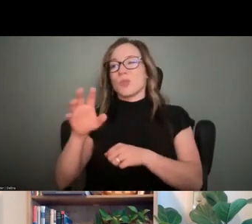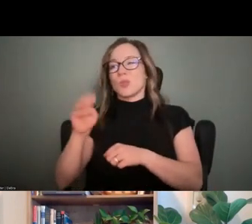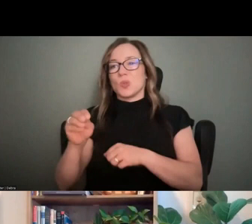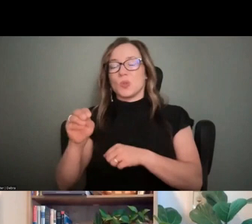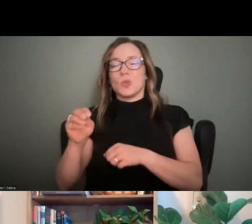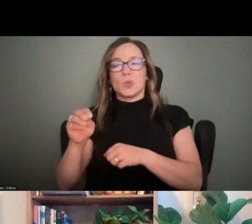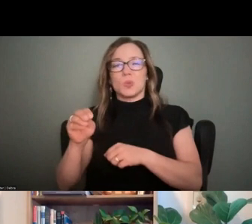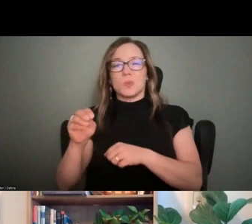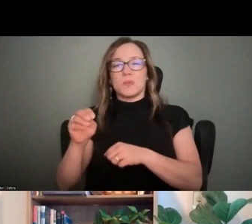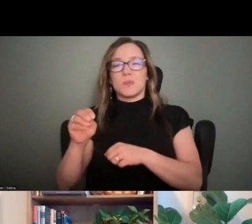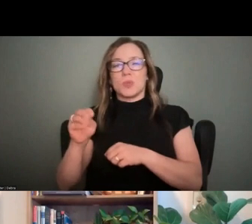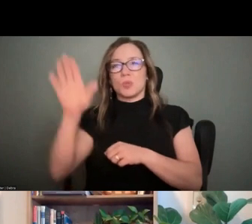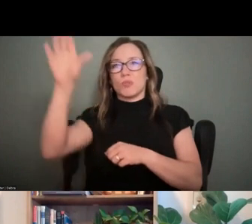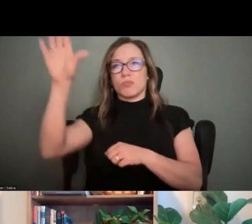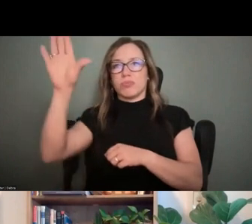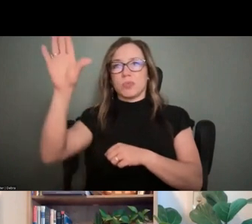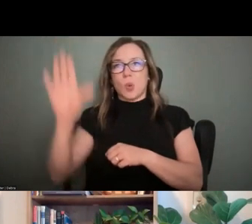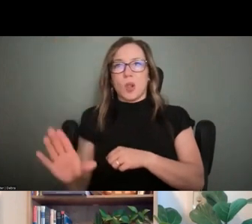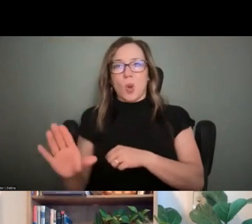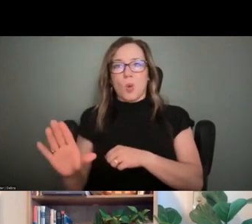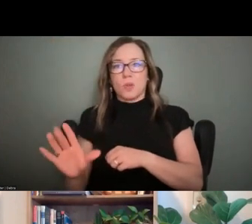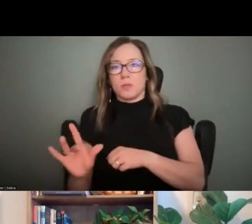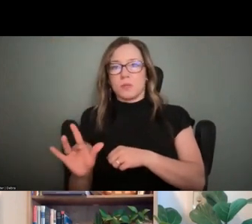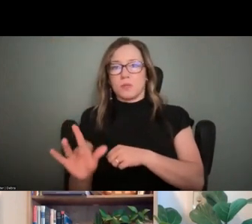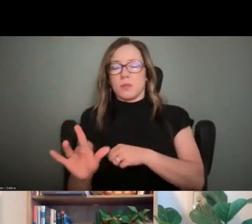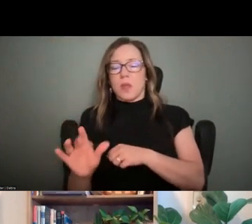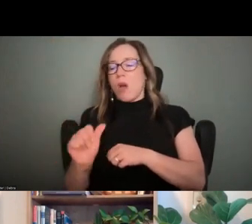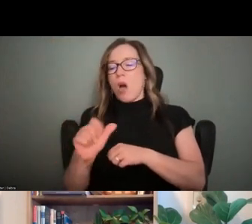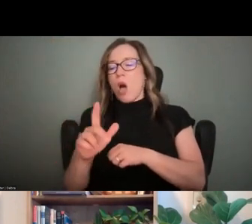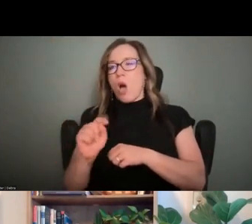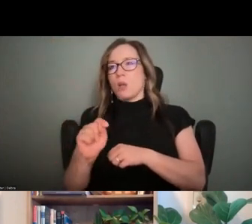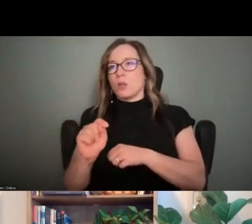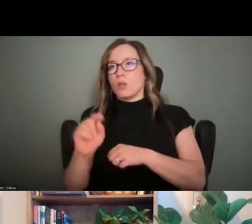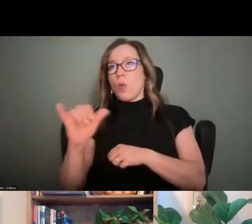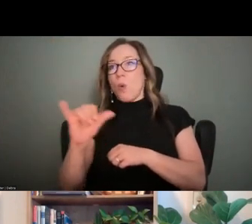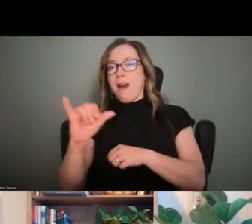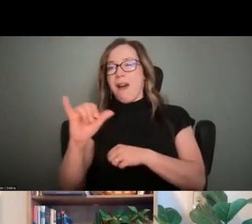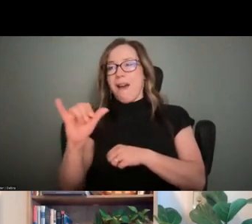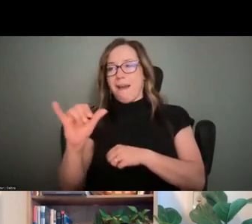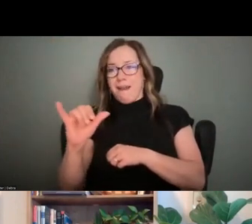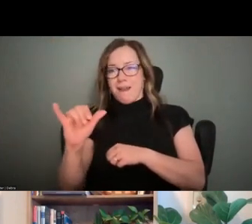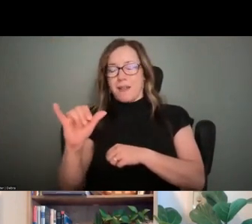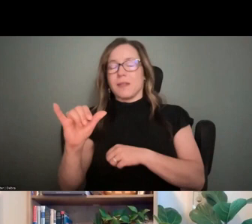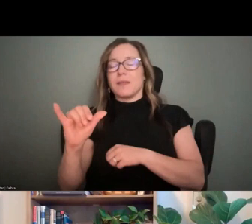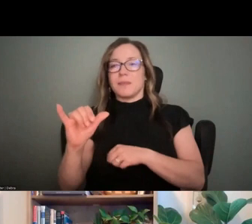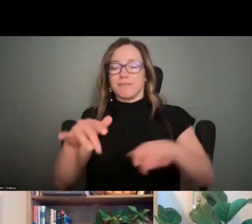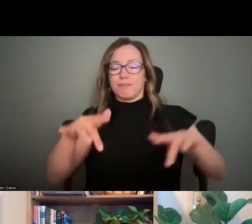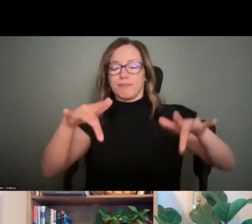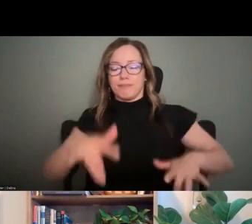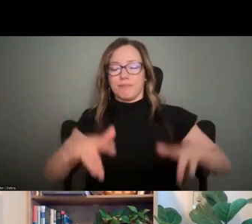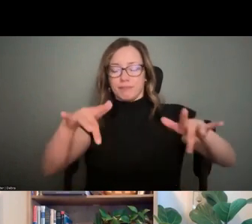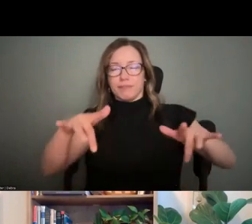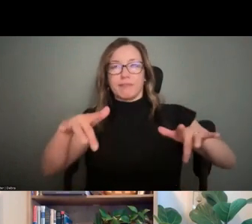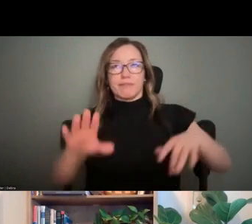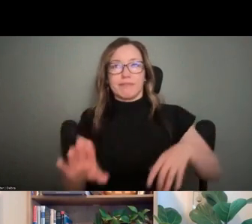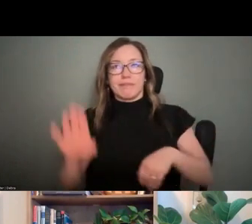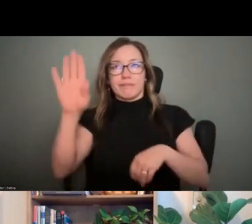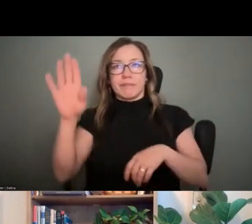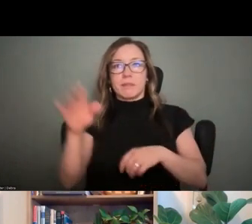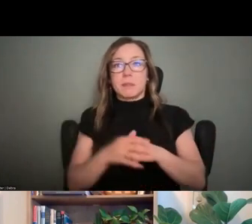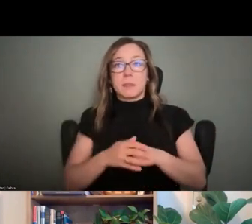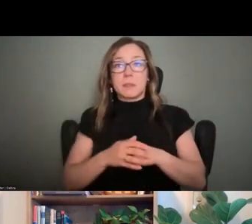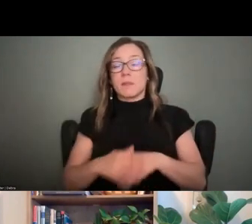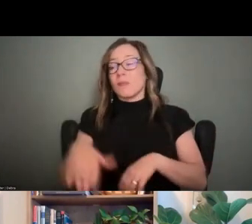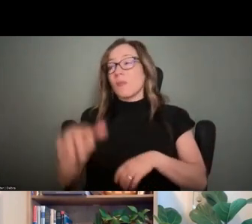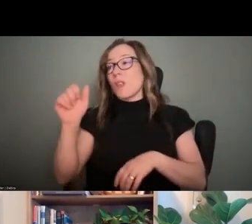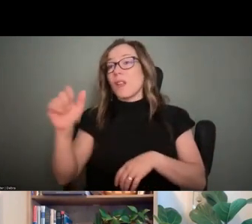to raise or lower your hand by pressing the Alt plus Y button on your keyboard. Both American